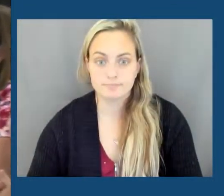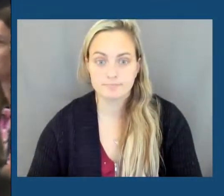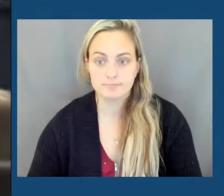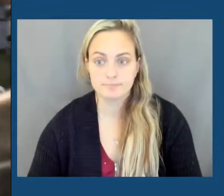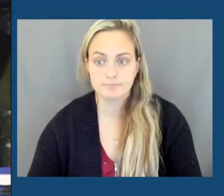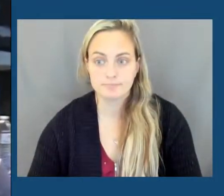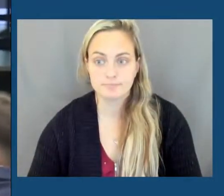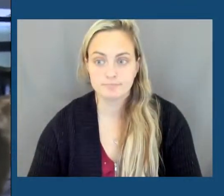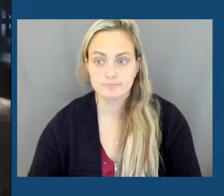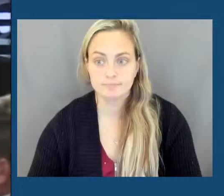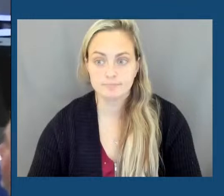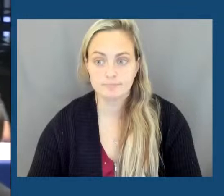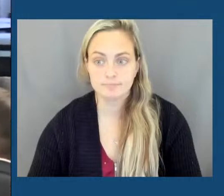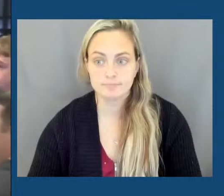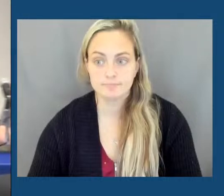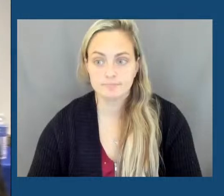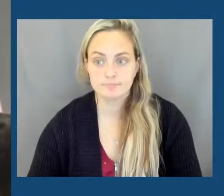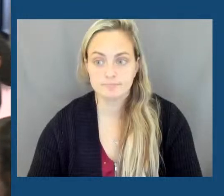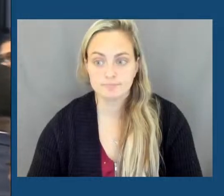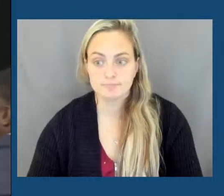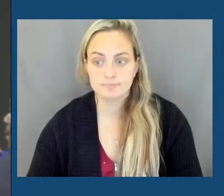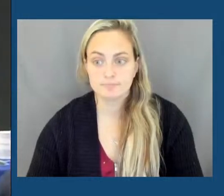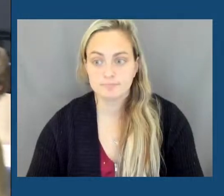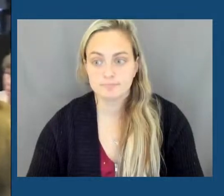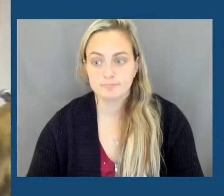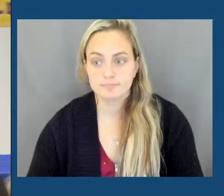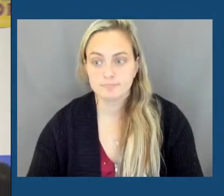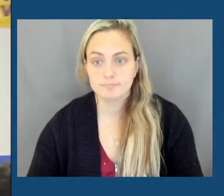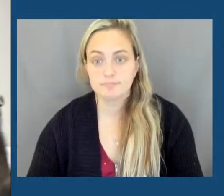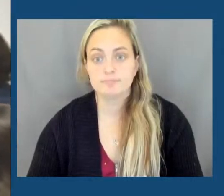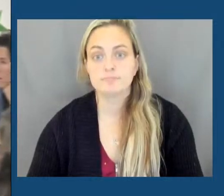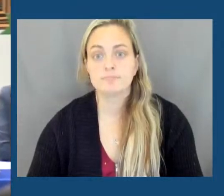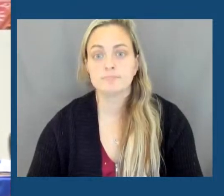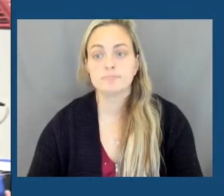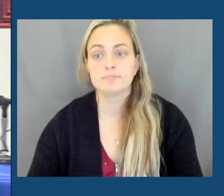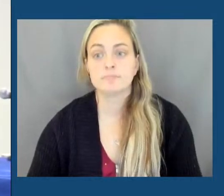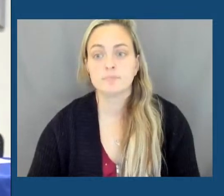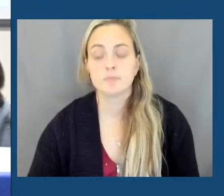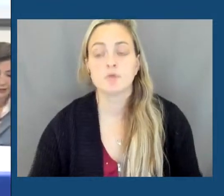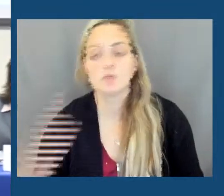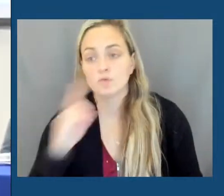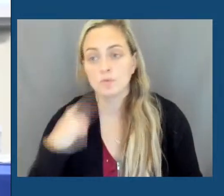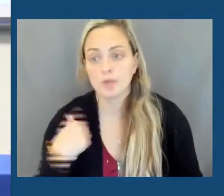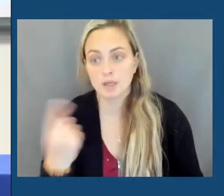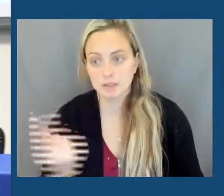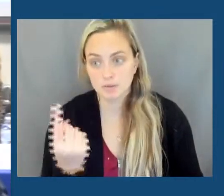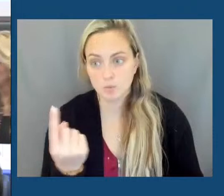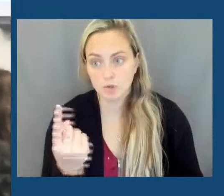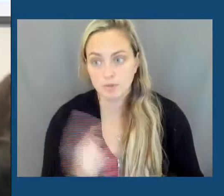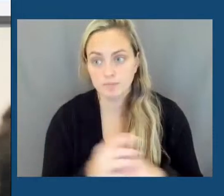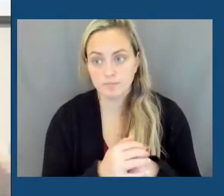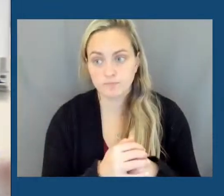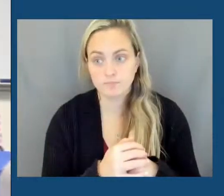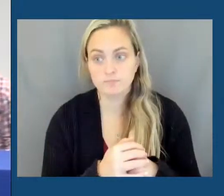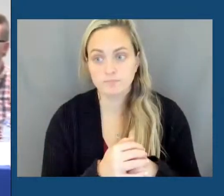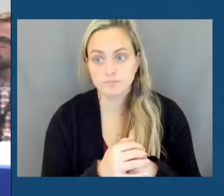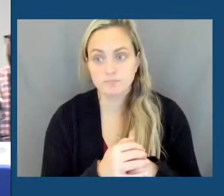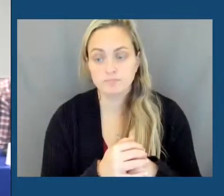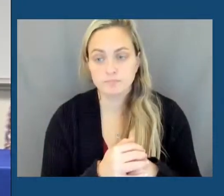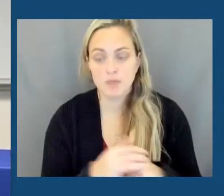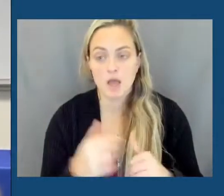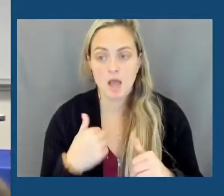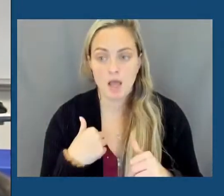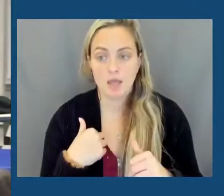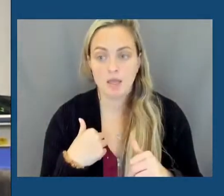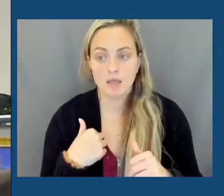Yeah, I think for me, as someone who started my career as a teacher, I